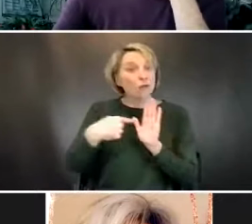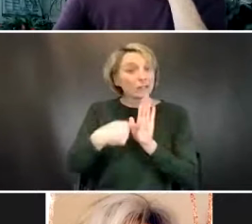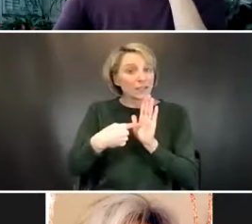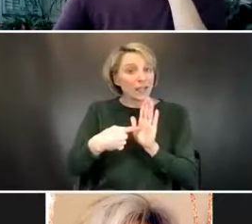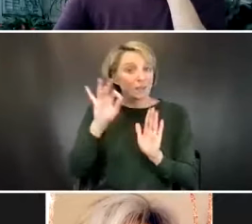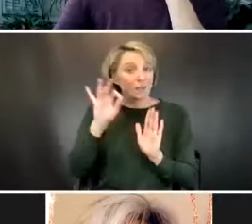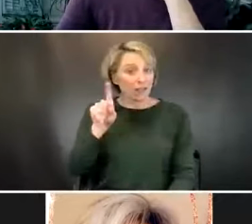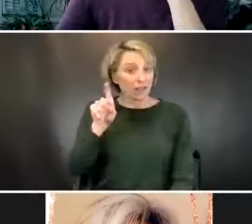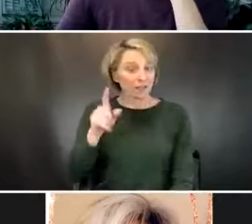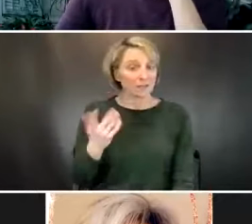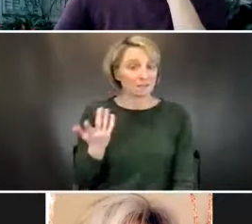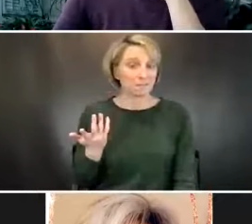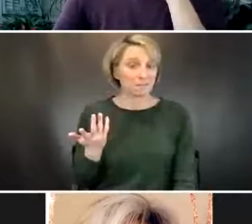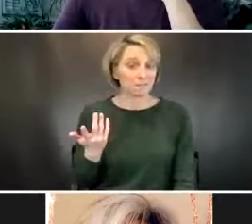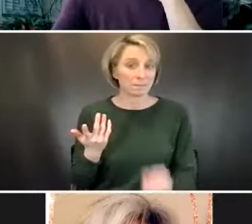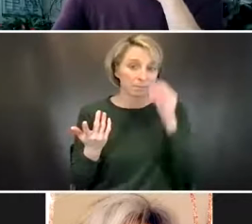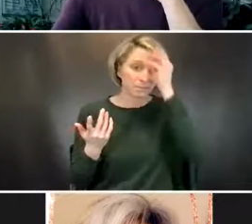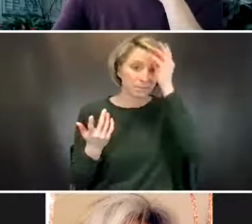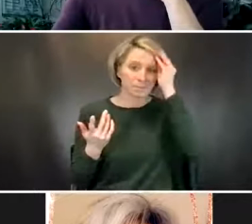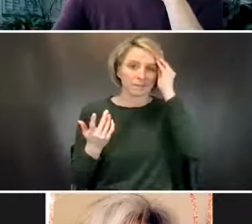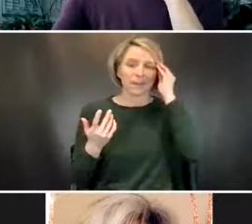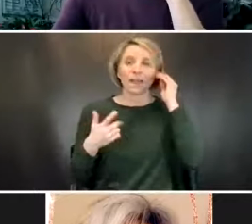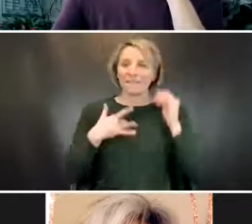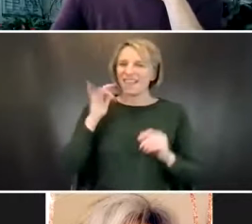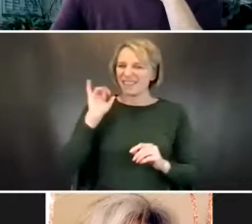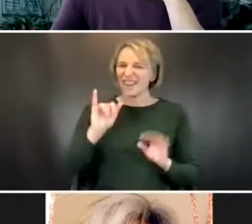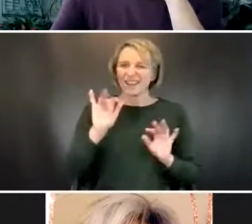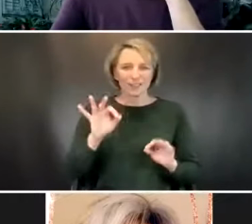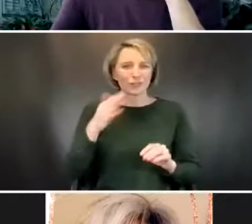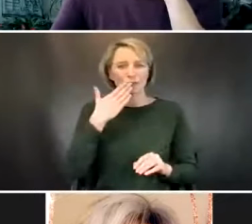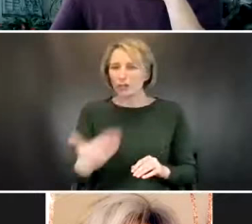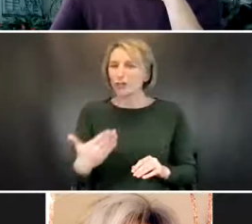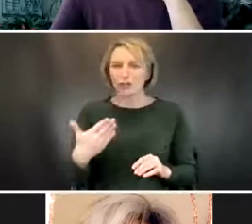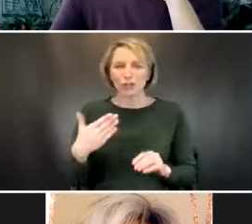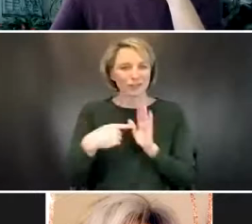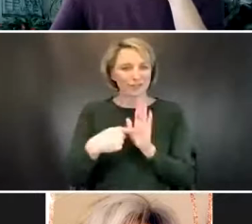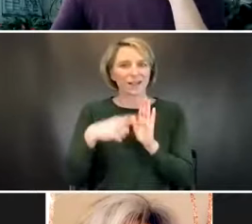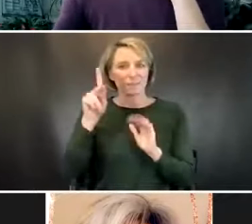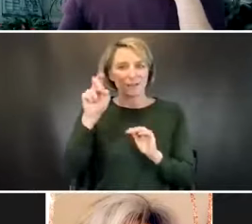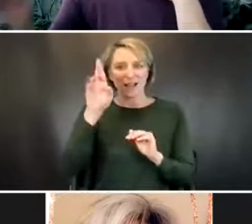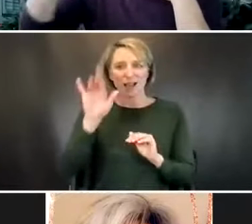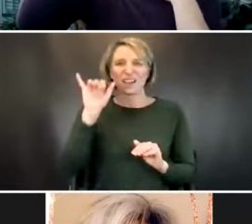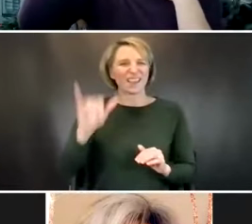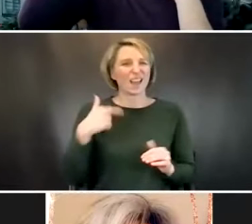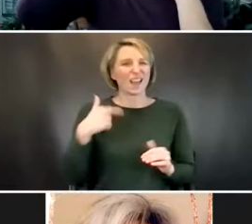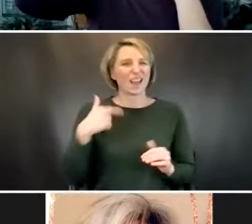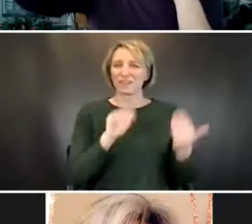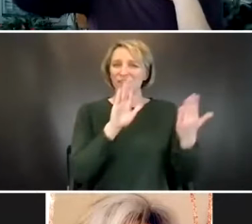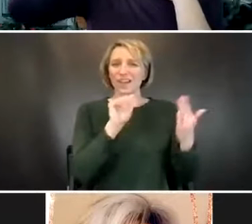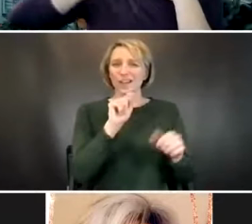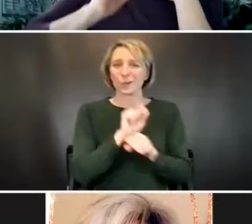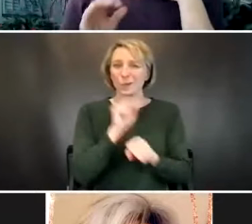So I think that's a really good one, and it's one that we all come into contact with every day. Another one might be, you know,